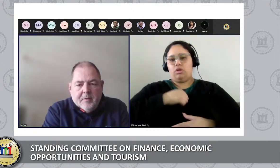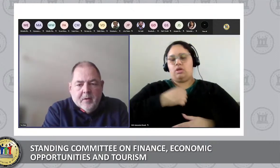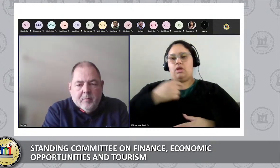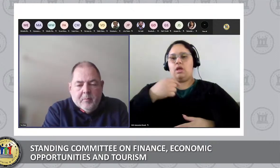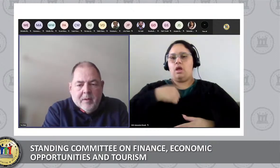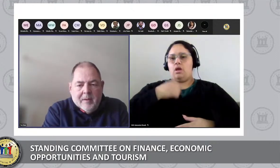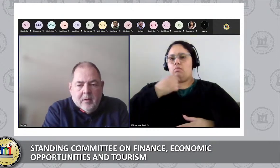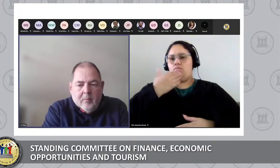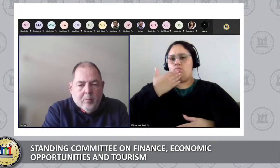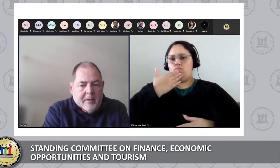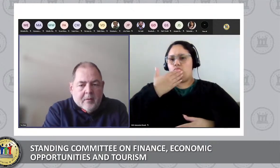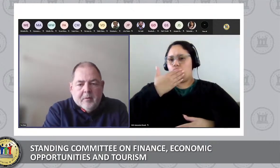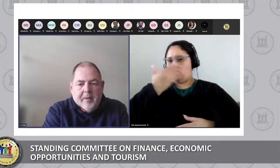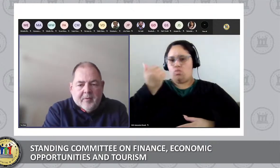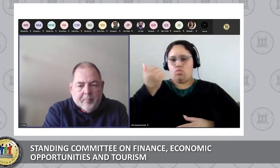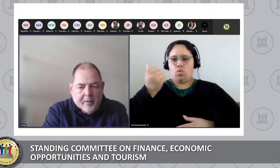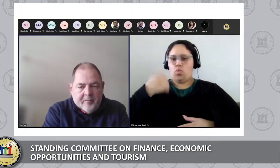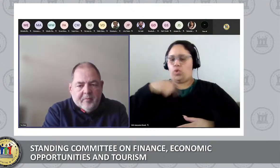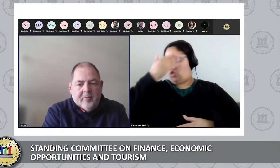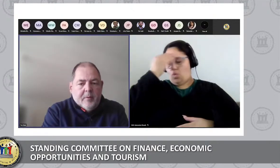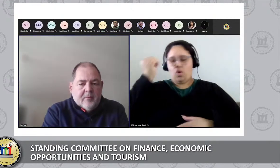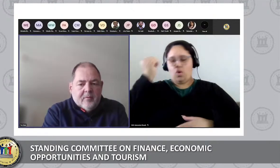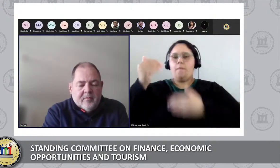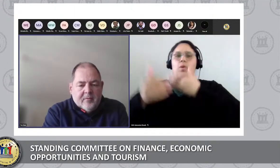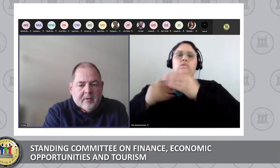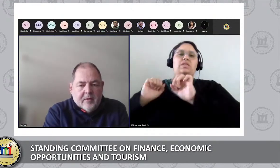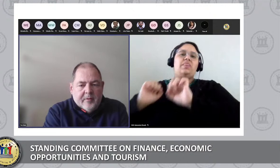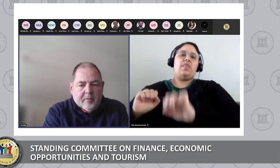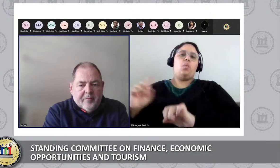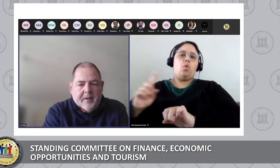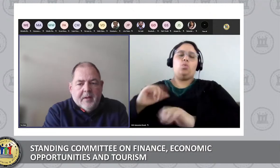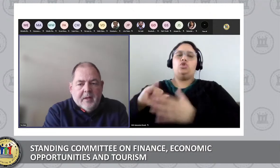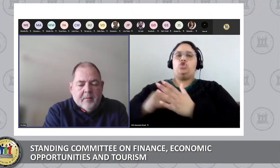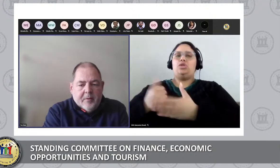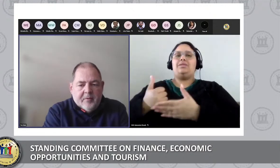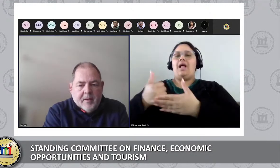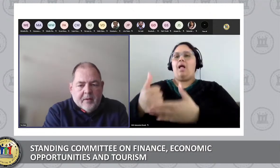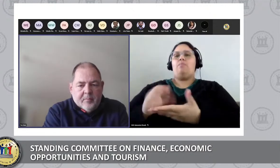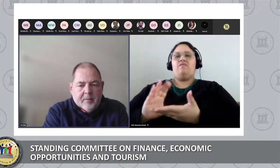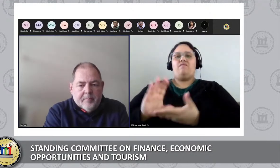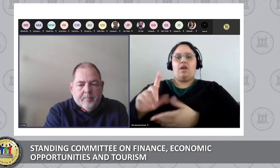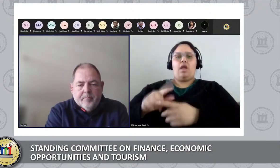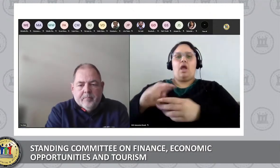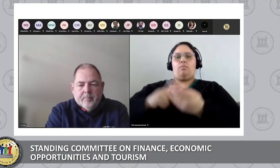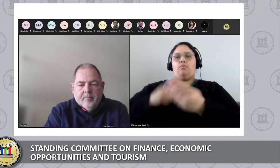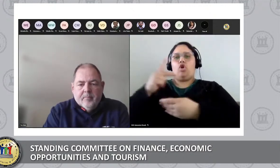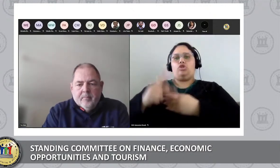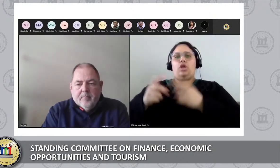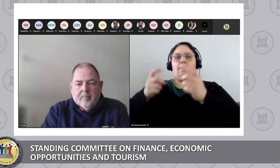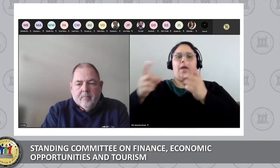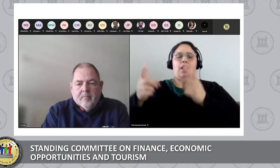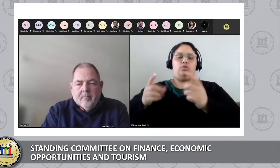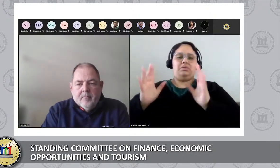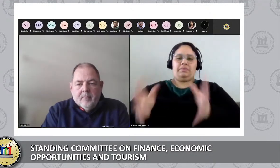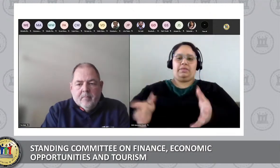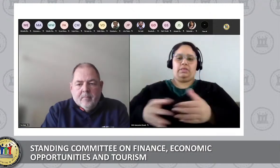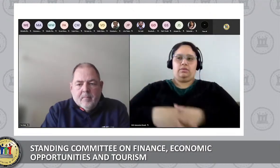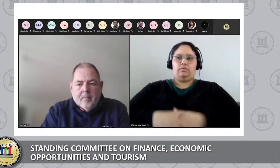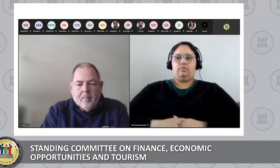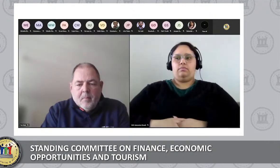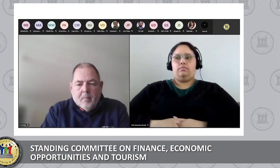I don't know. We don't know the exact processes. We just assisted largely with funding and the project management.